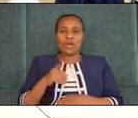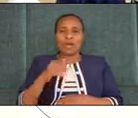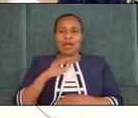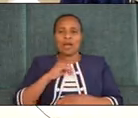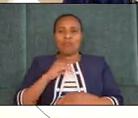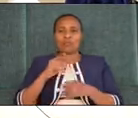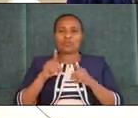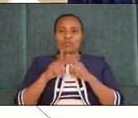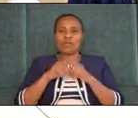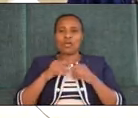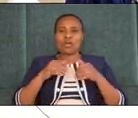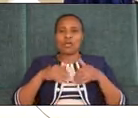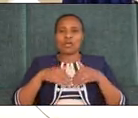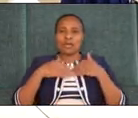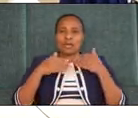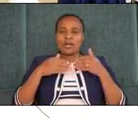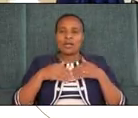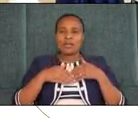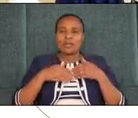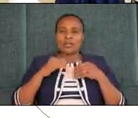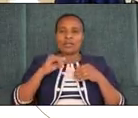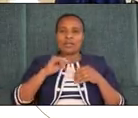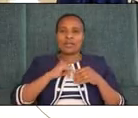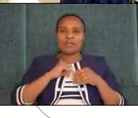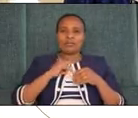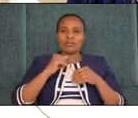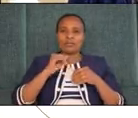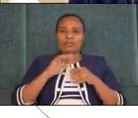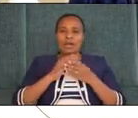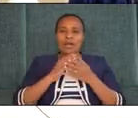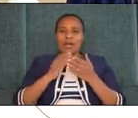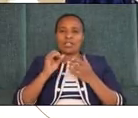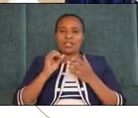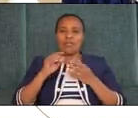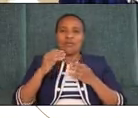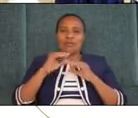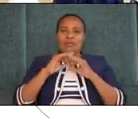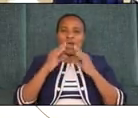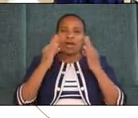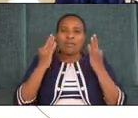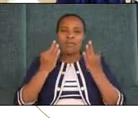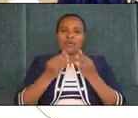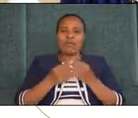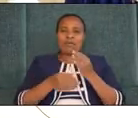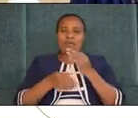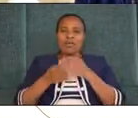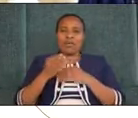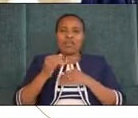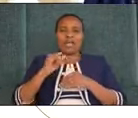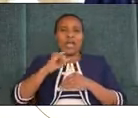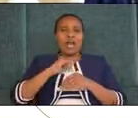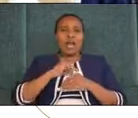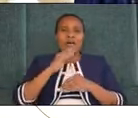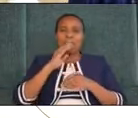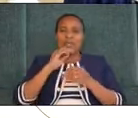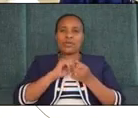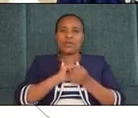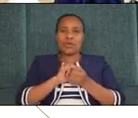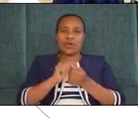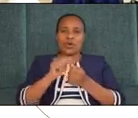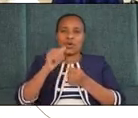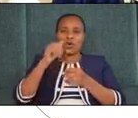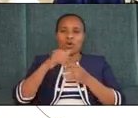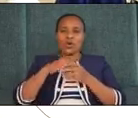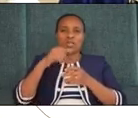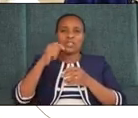so glad I'm a part of the family of God. I've